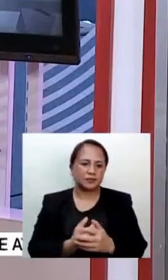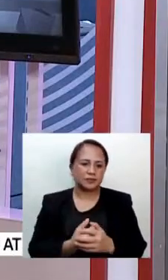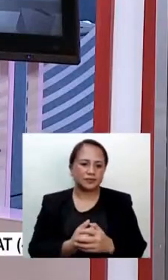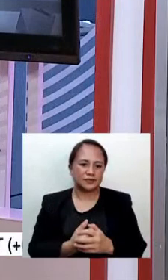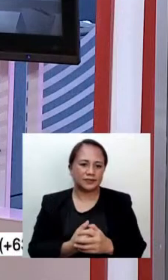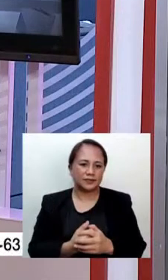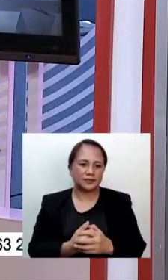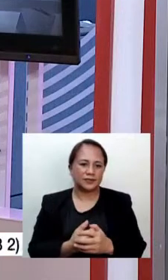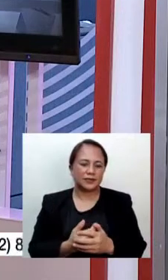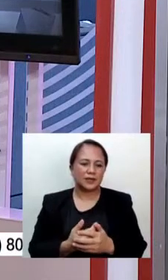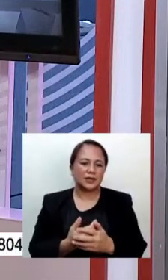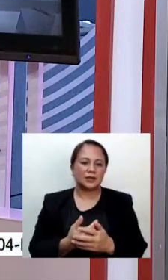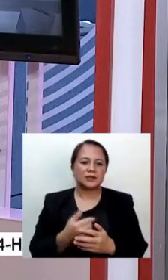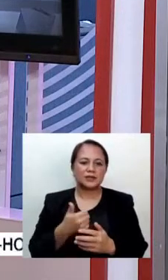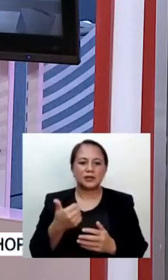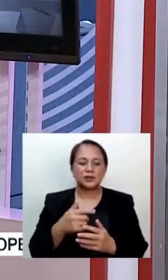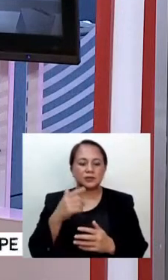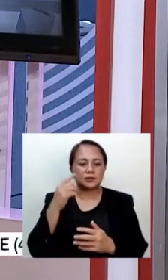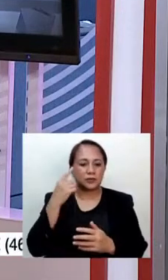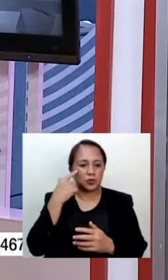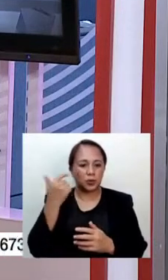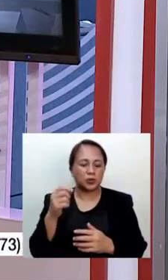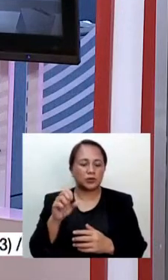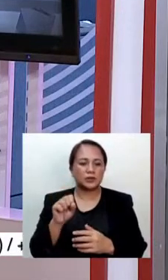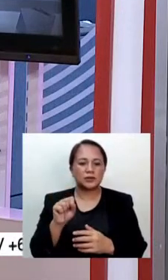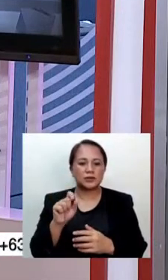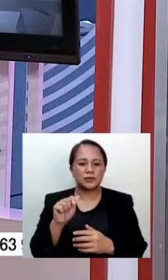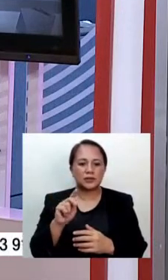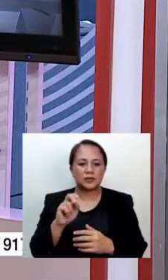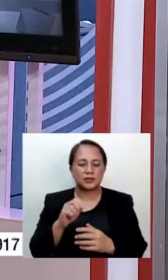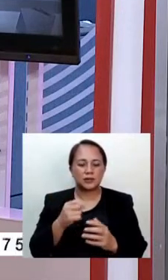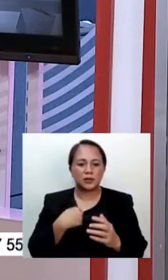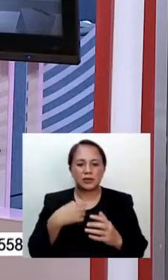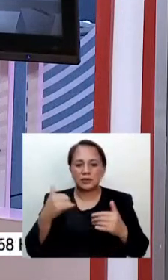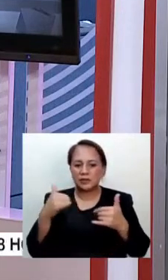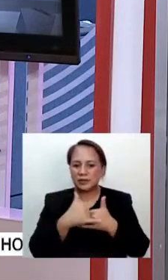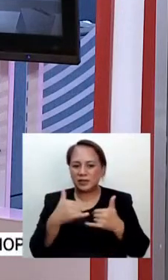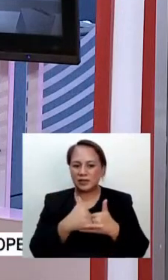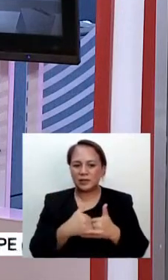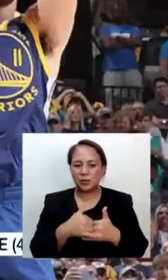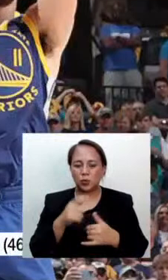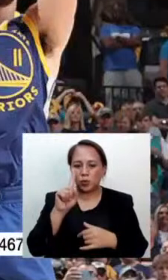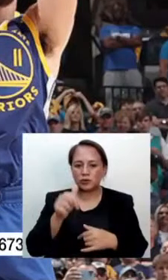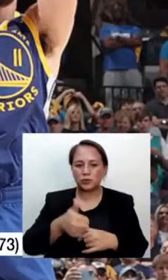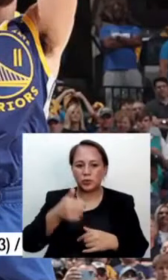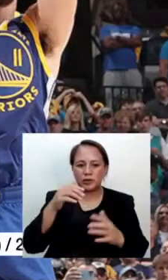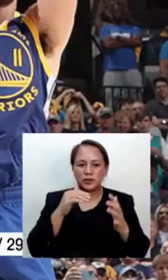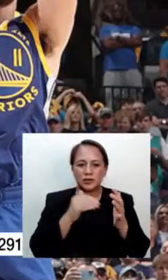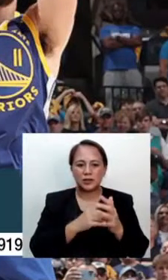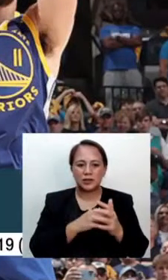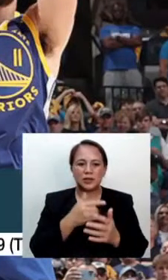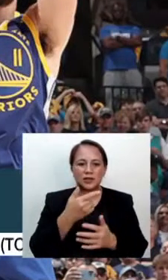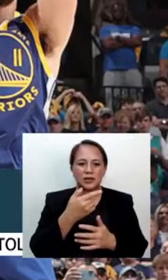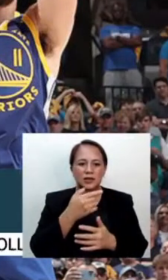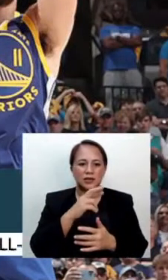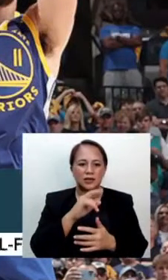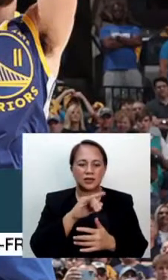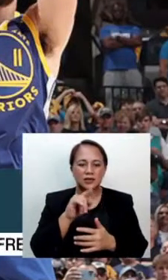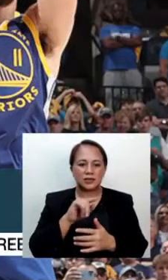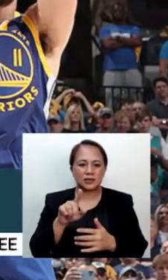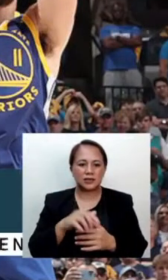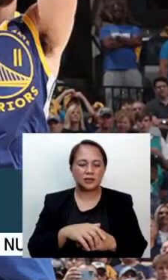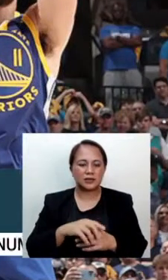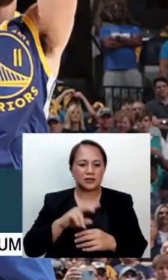Over in Memphis, the Golden State Warriors rallied for a thrilling Game 1 win against the Grizzlies in their own